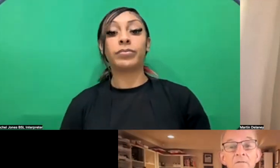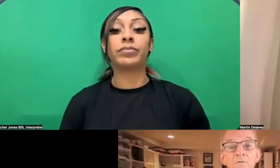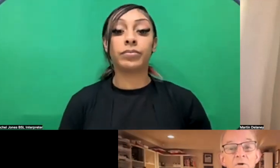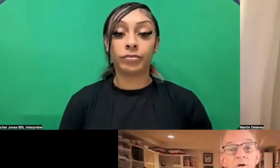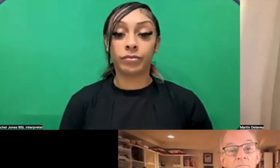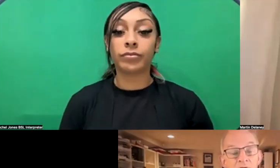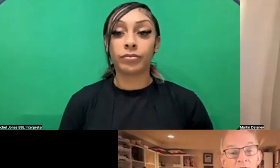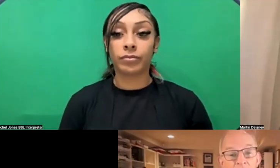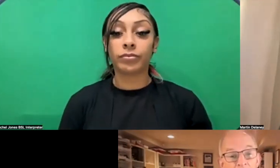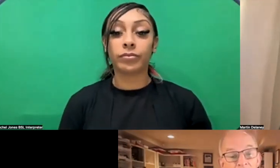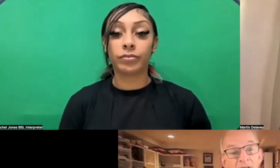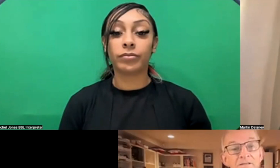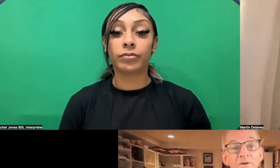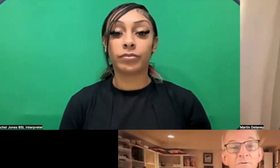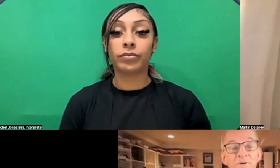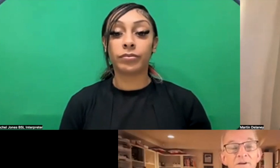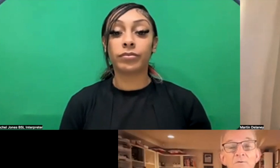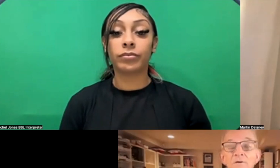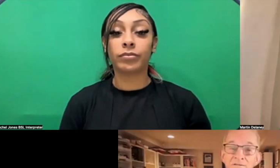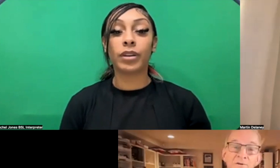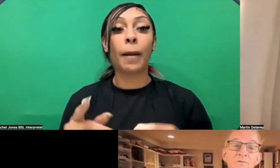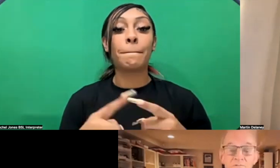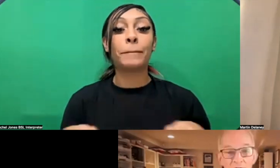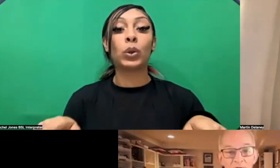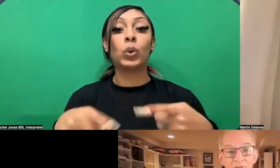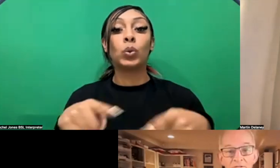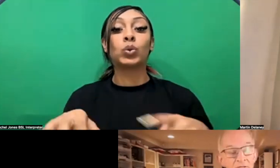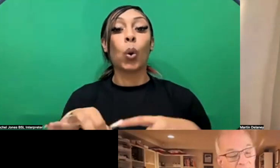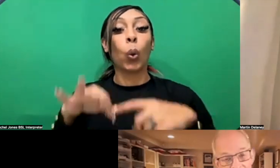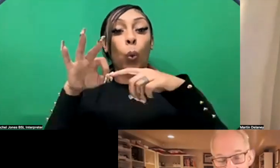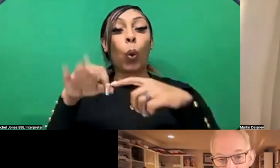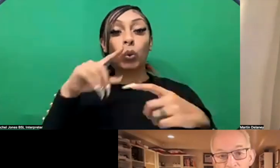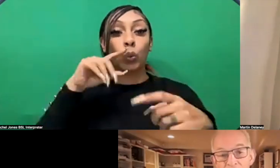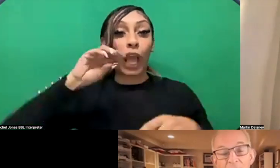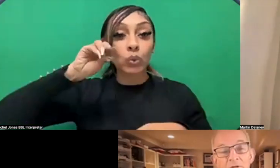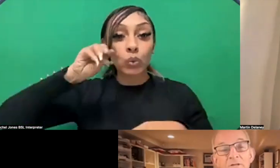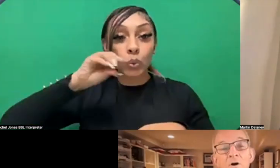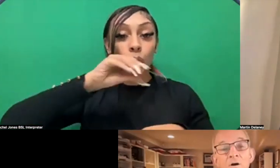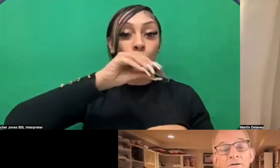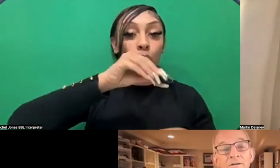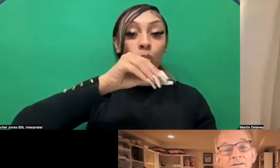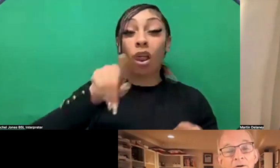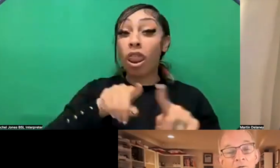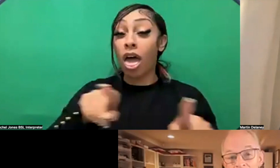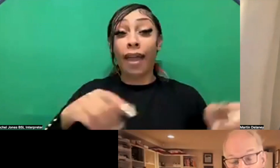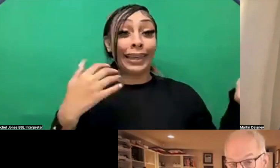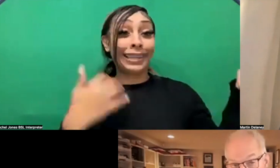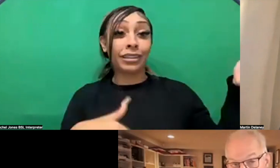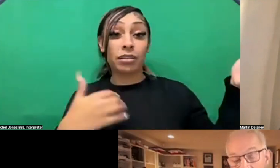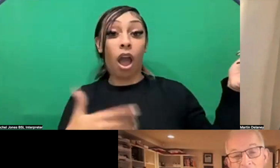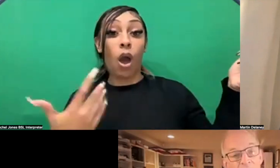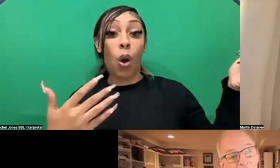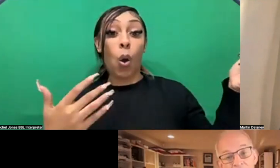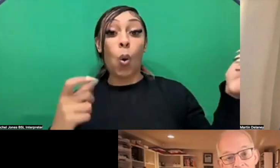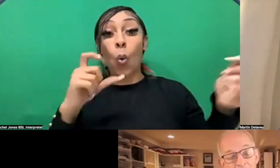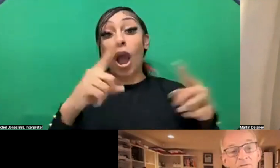Now those are musical fourths. So you can tune the rows just like as you would tune a guitar or a cello.